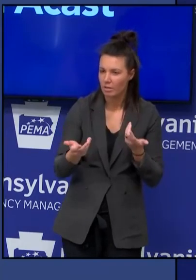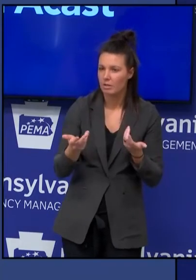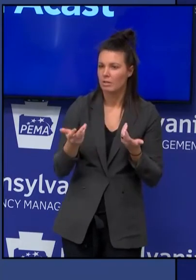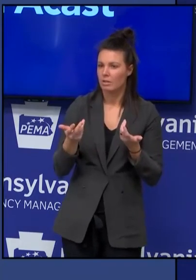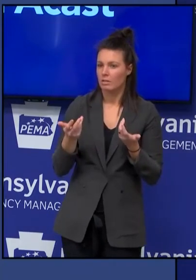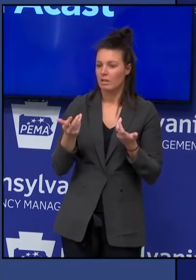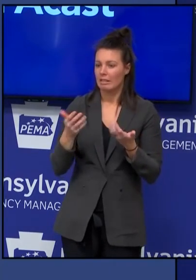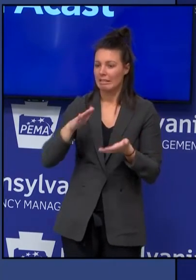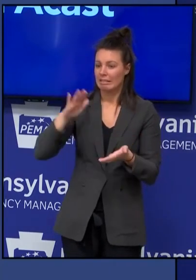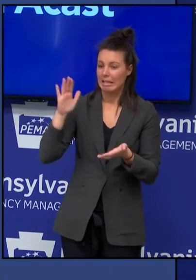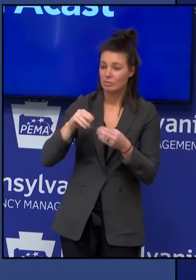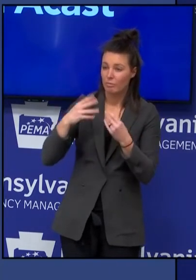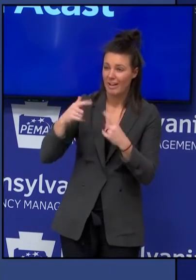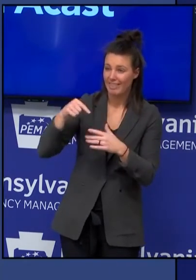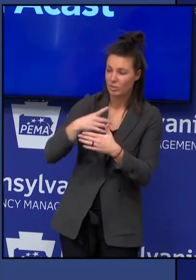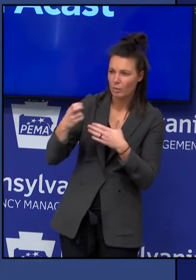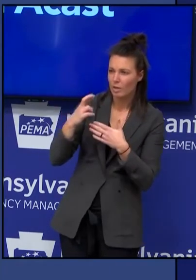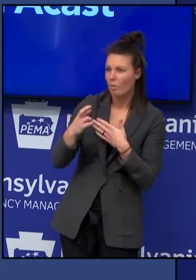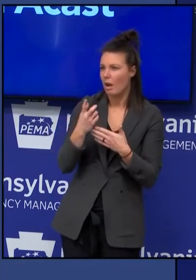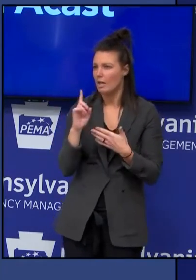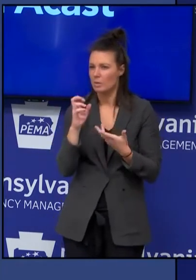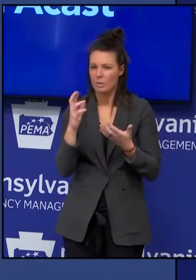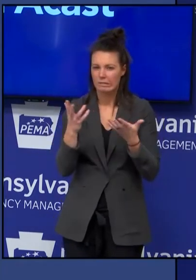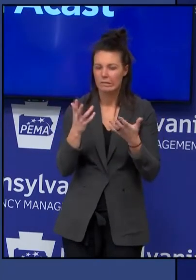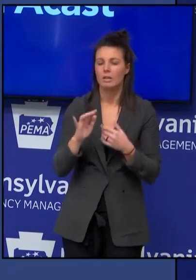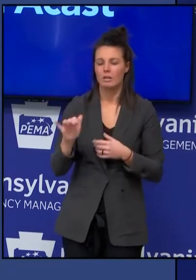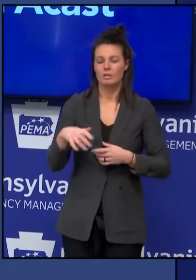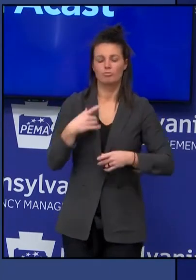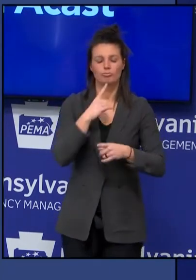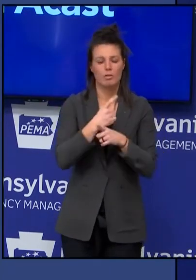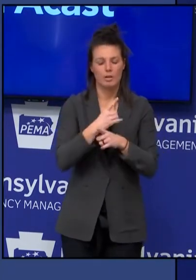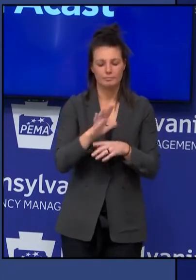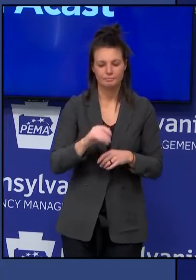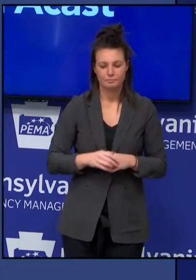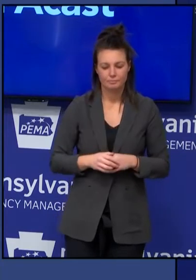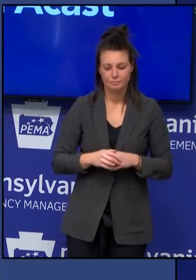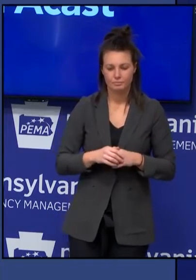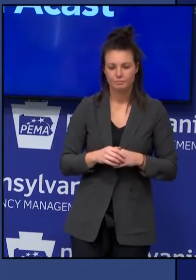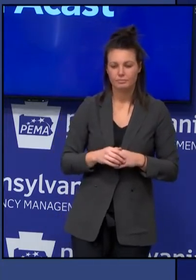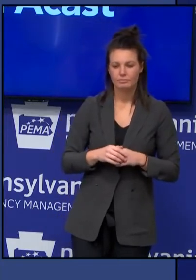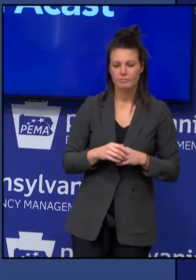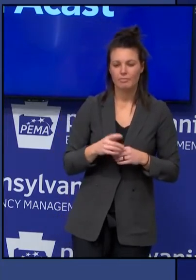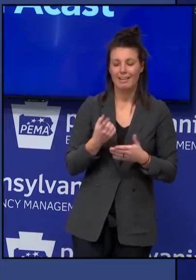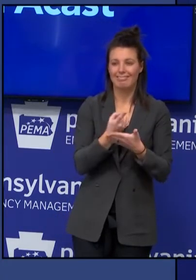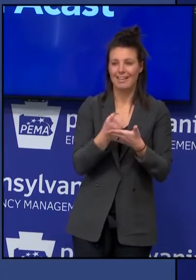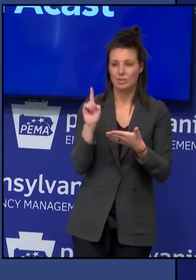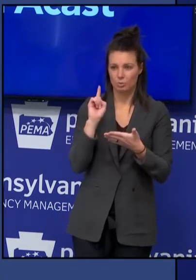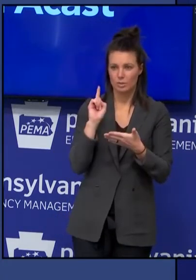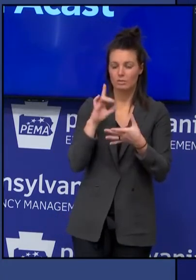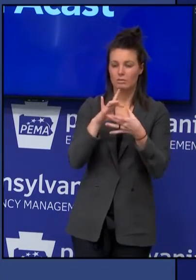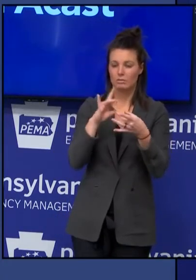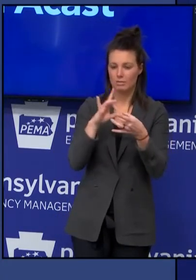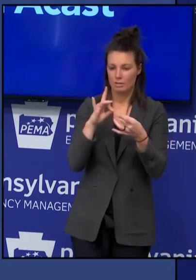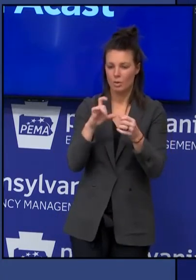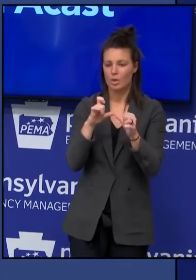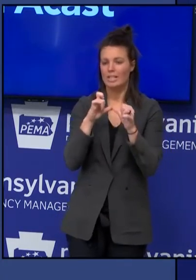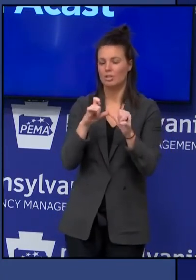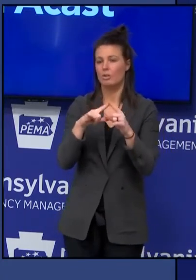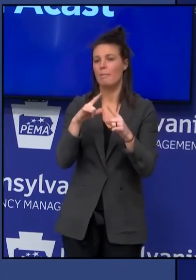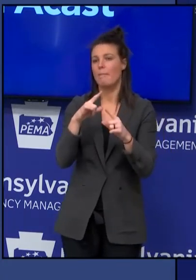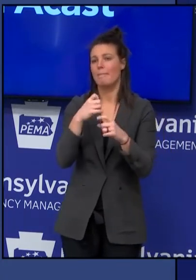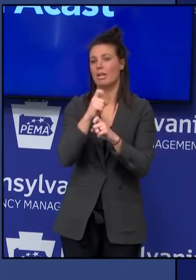providers this week over last week, that kind of thing? Sure. So we are, as indicated last week, we are continuing to make